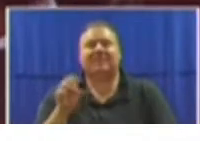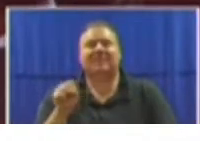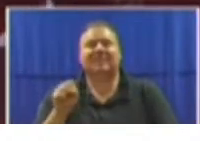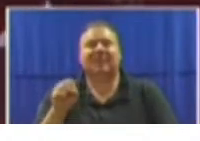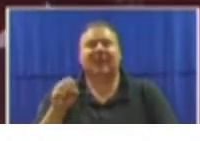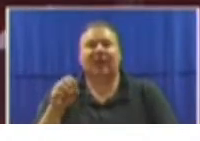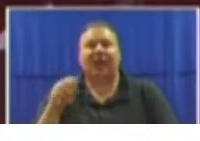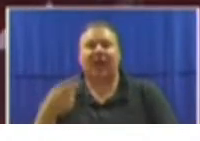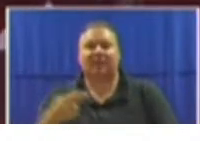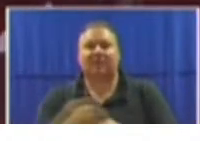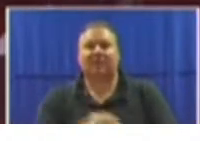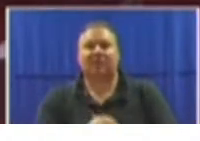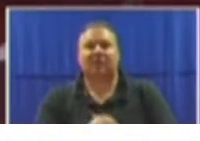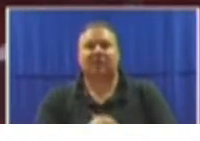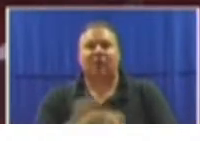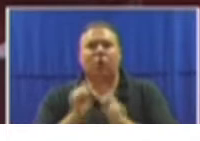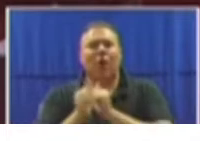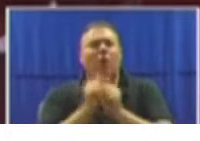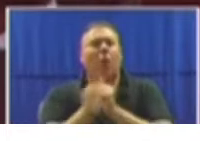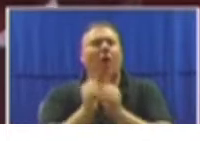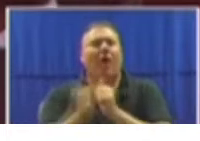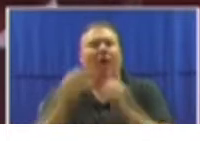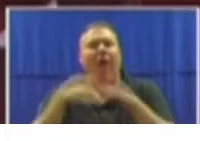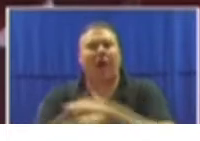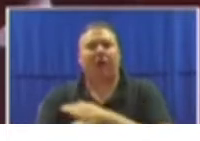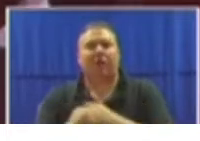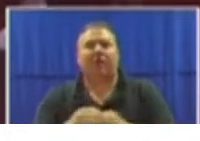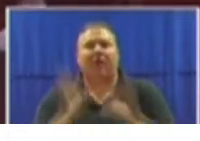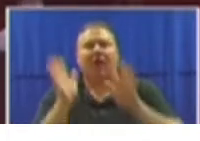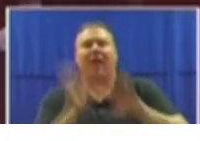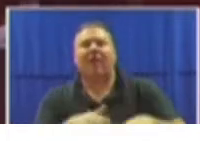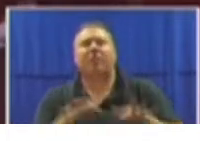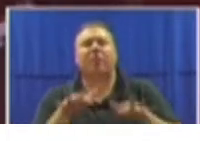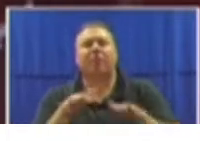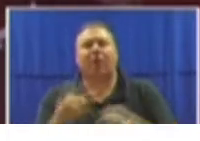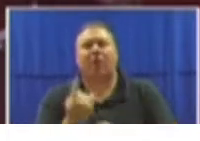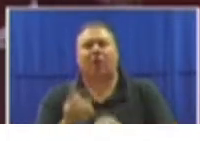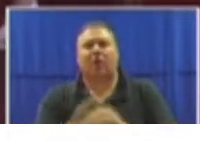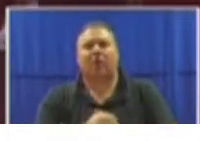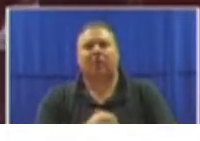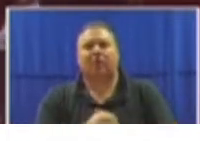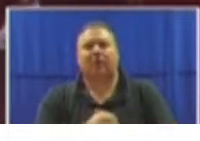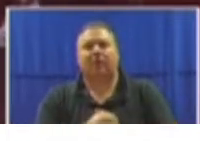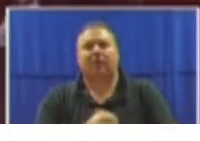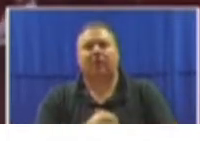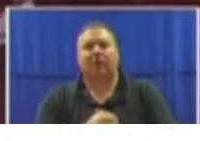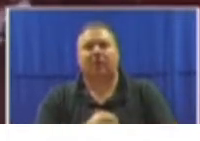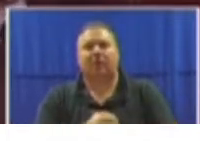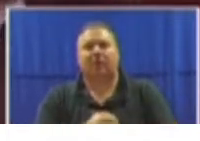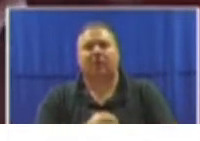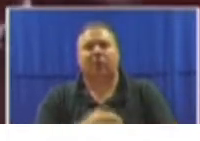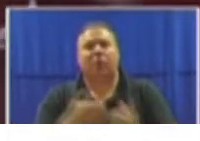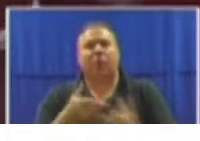others ran for hiding and left our people vulnerable to a ravaging health